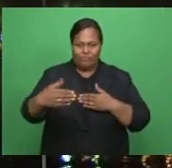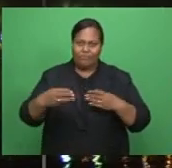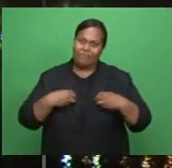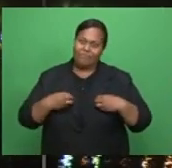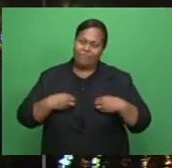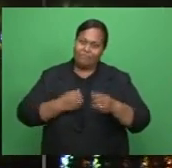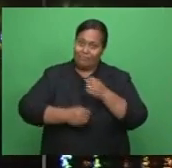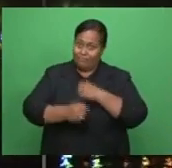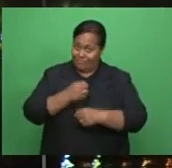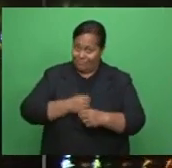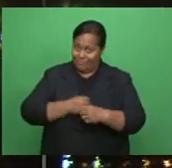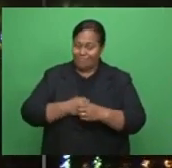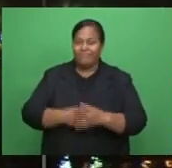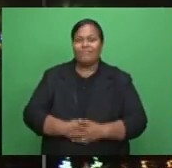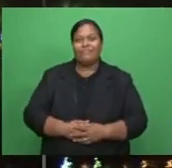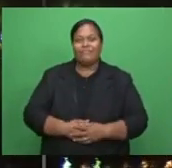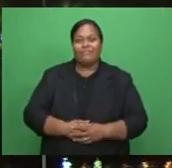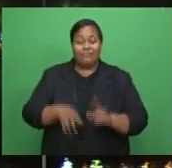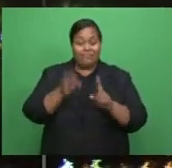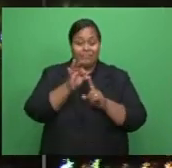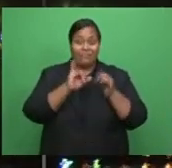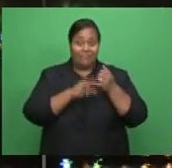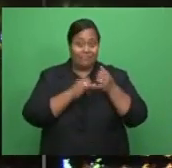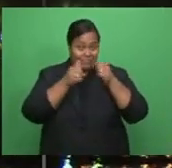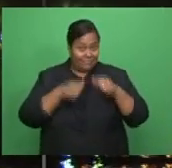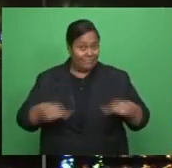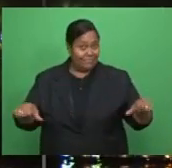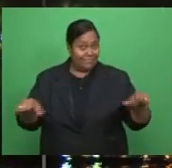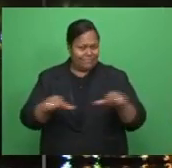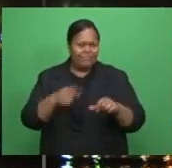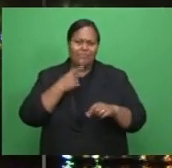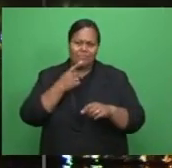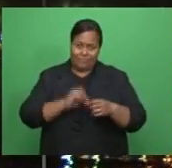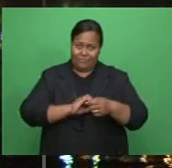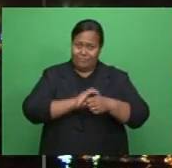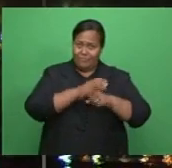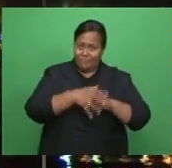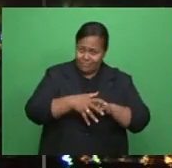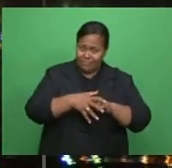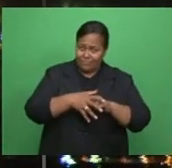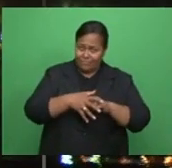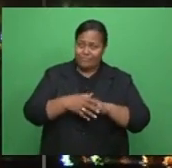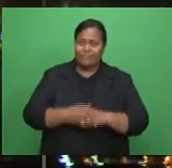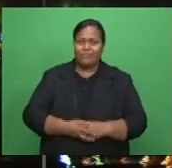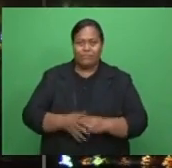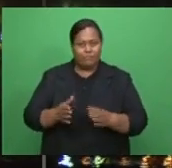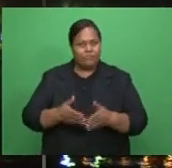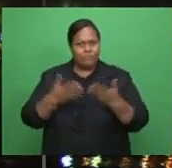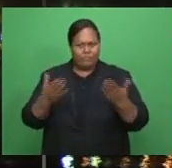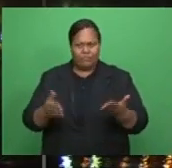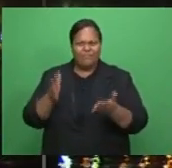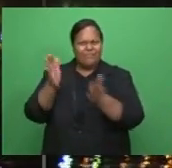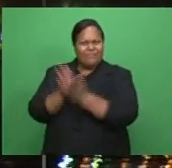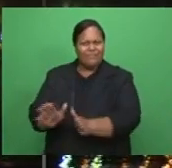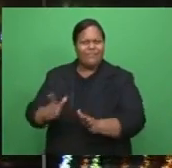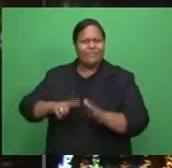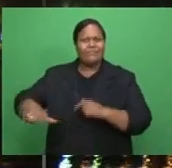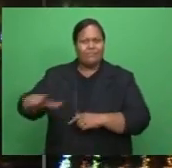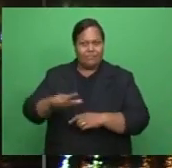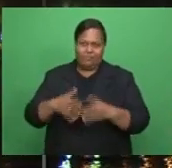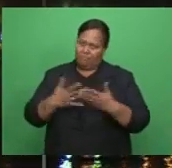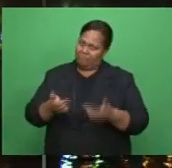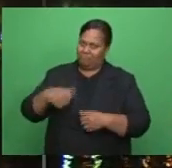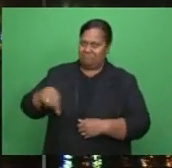Permanent Secretary for Agriculture Ritesh Das says the COVID-19 pandemic has led to more idle land being used for agricultural